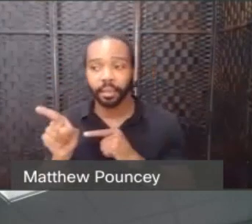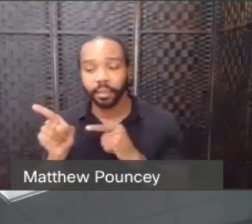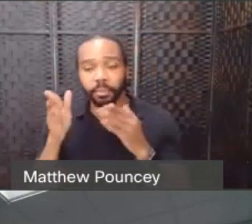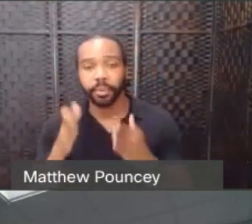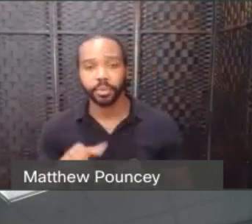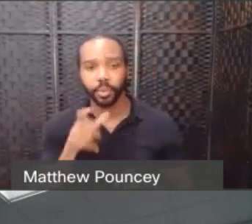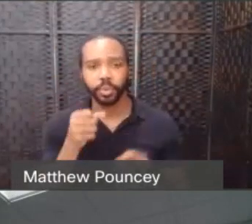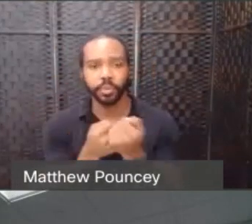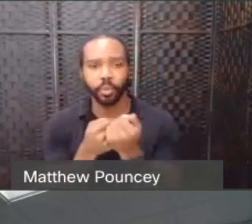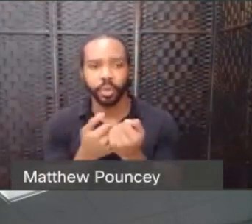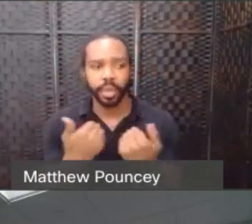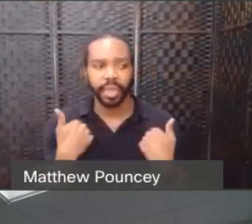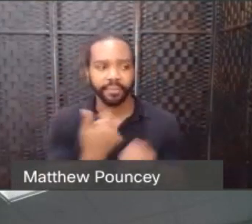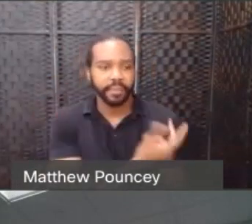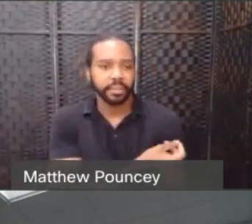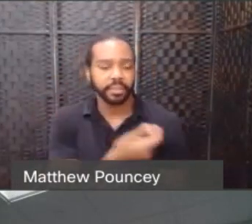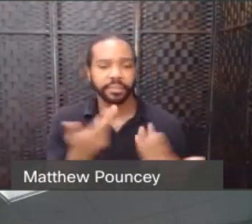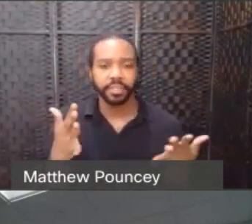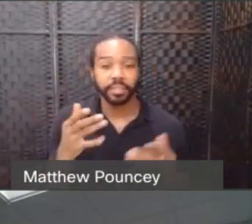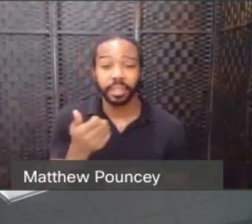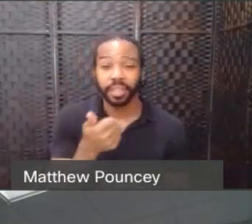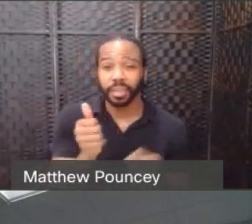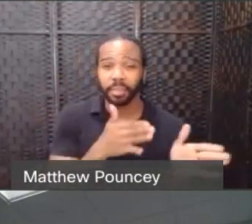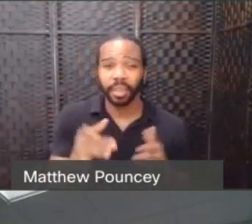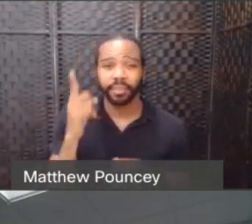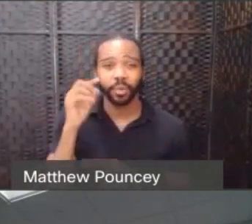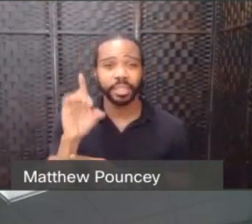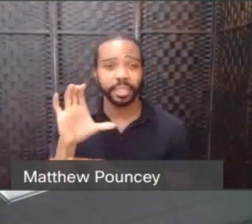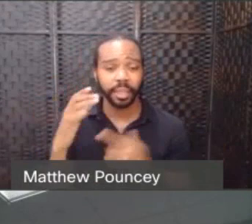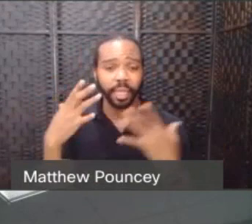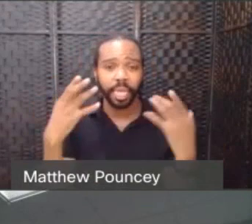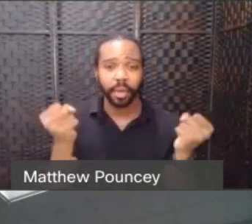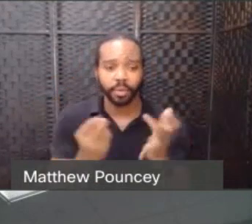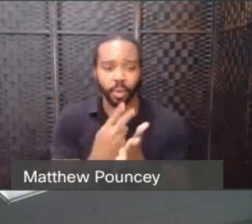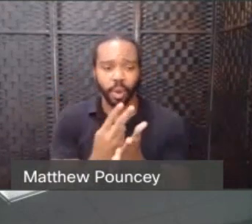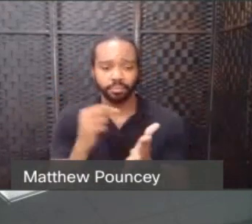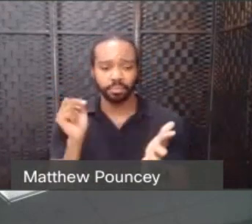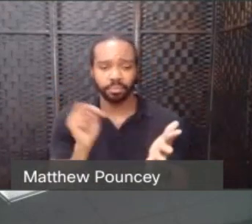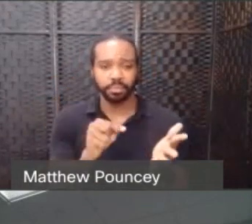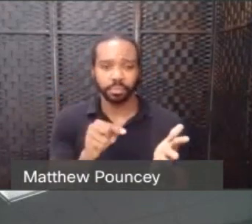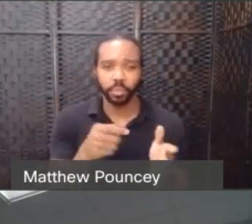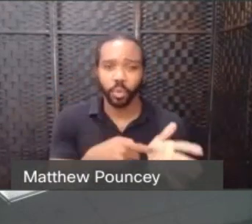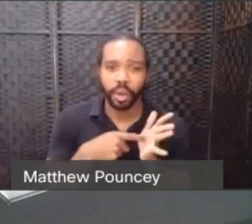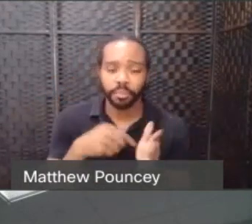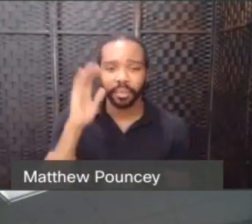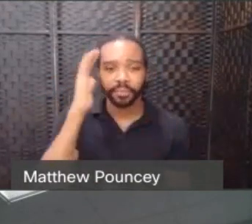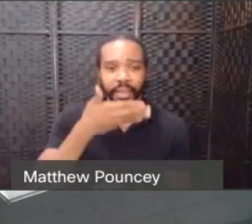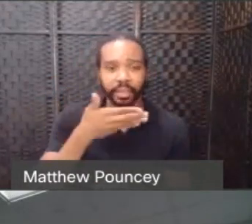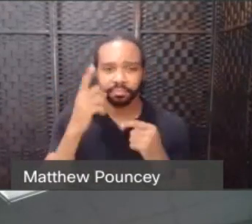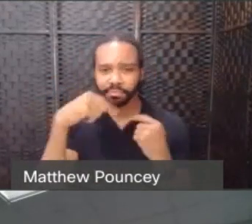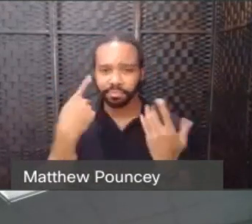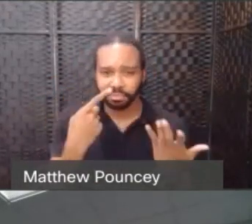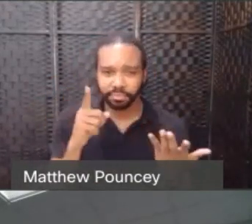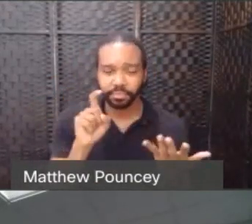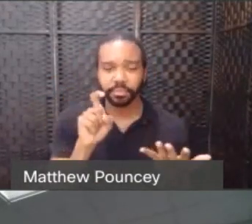vaccinated? Any plan for DC Health reviewing the merits of requiring wearing face shields in line with existing